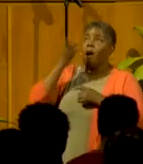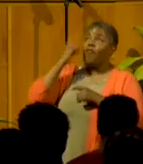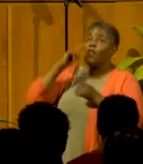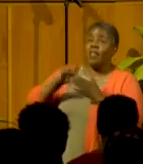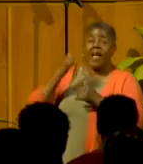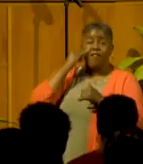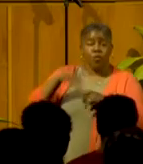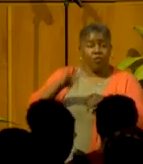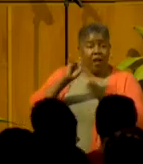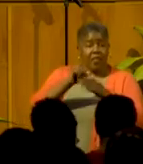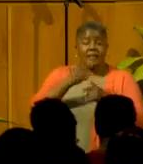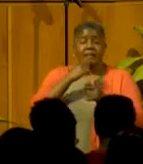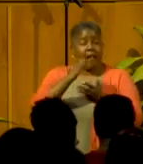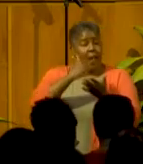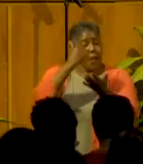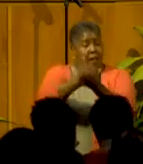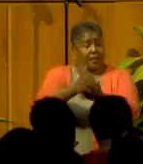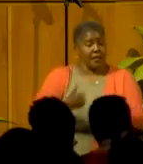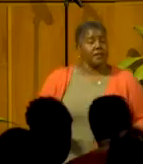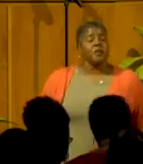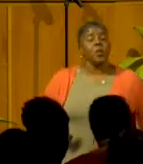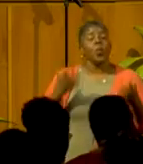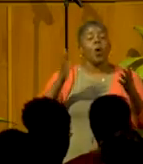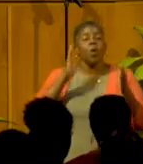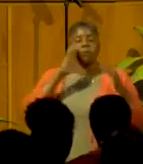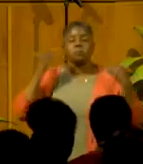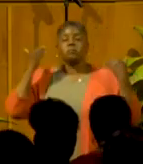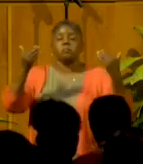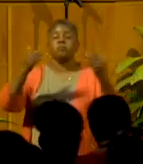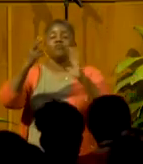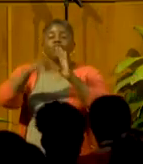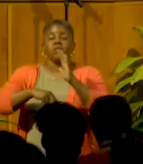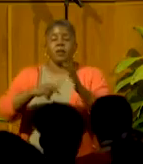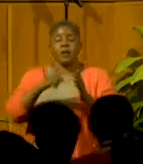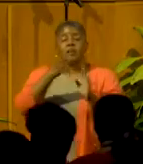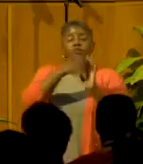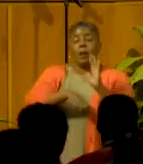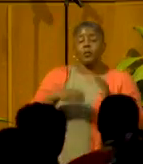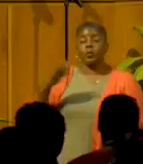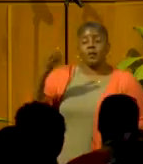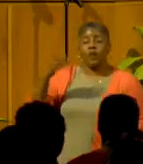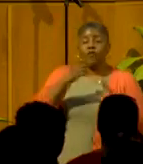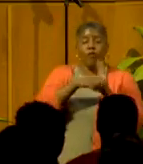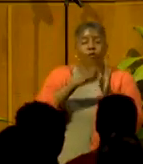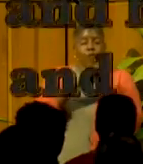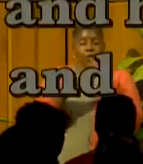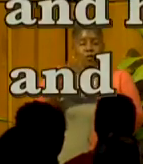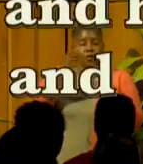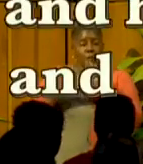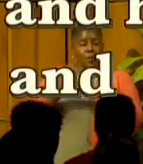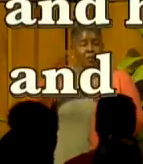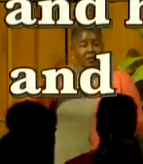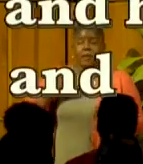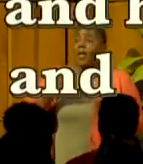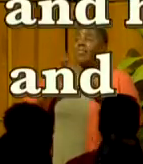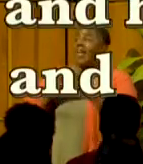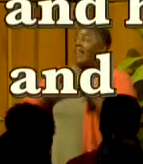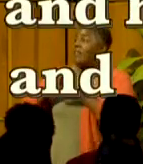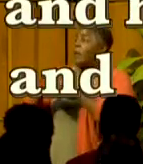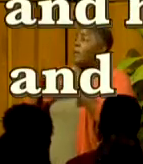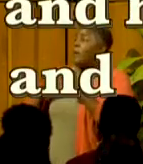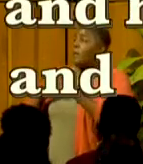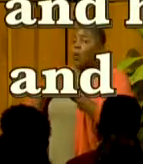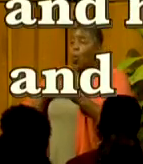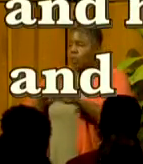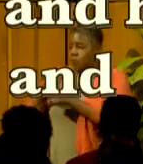If you have it, please say amen. Amen. I'm going to read verse chapter 16. That evening they brought to him many who were possessed